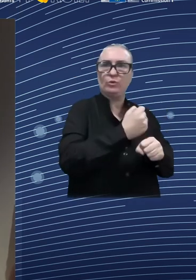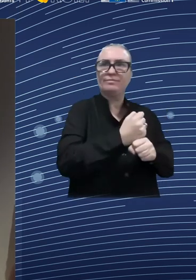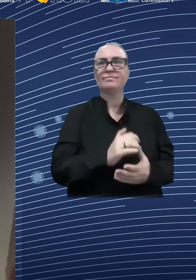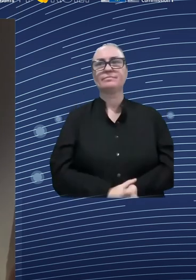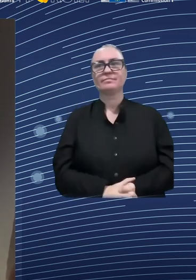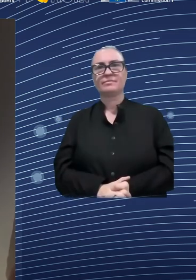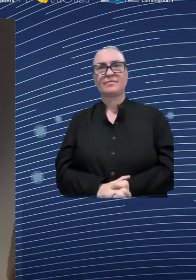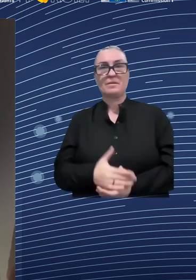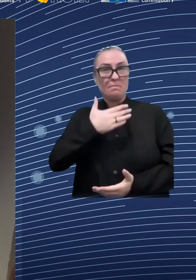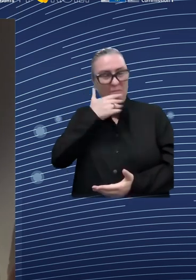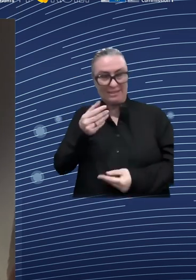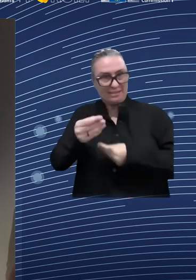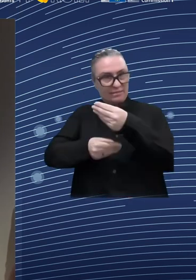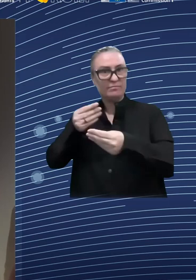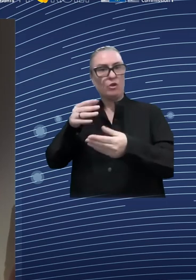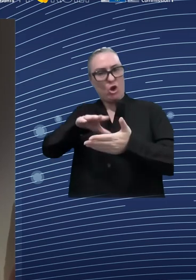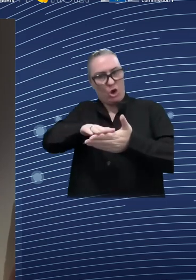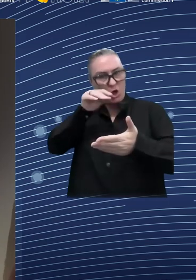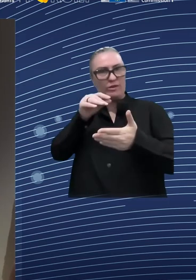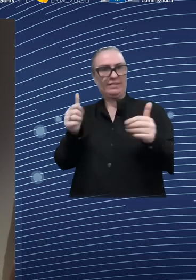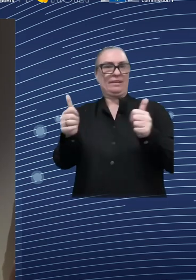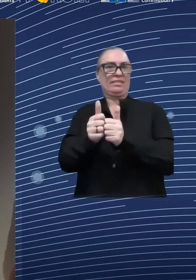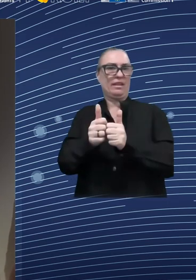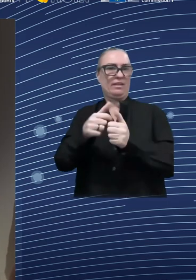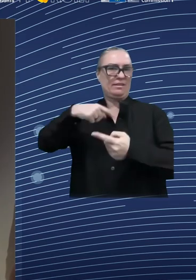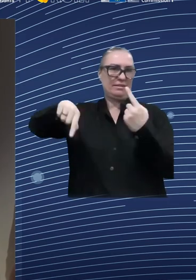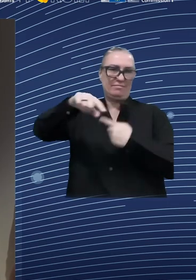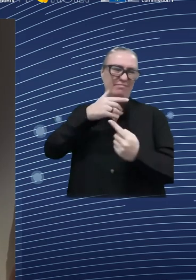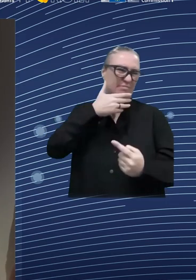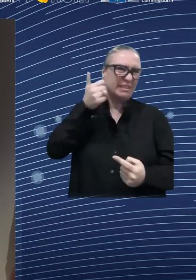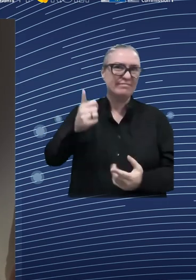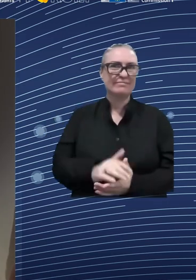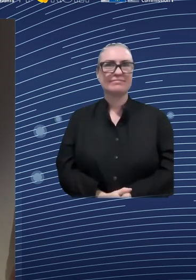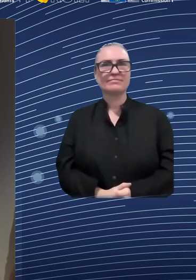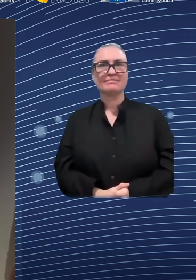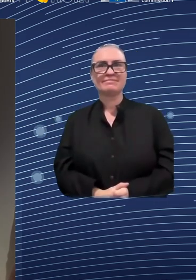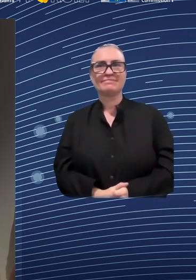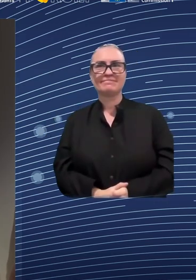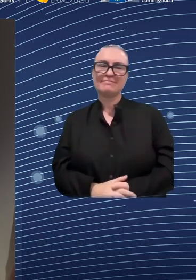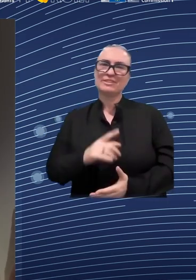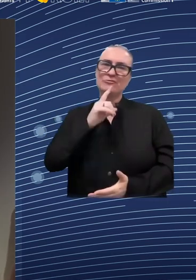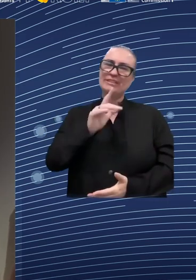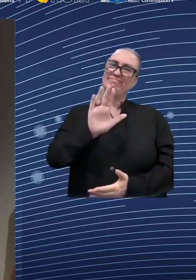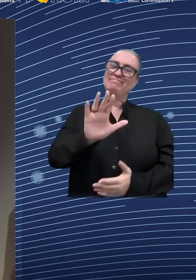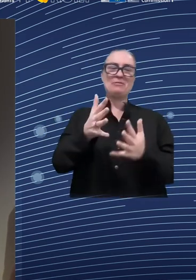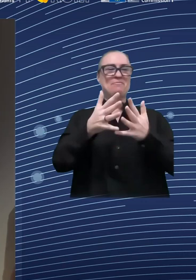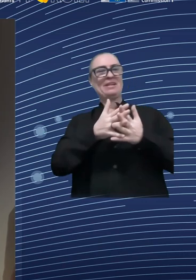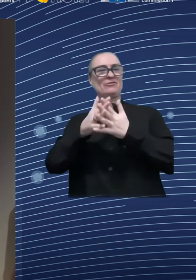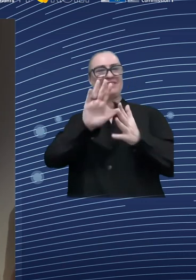Fail forward, learn from your mistakes. And perhaps we don't embody that quite as much as the Americans do here in Europe.